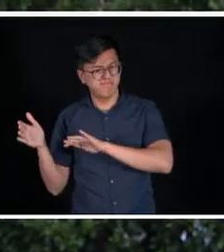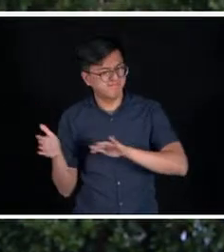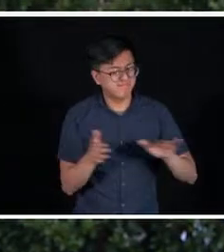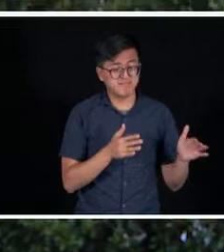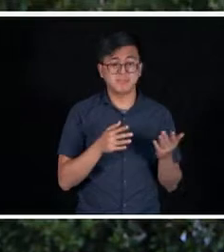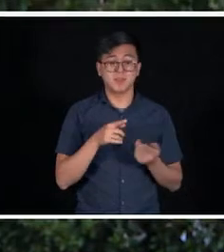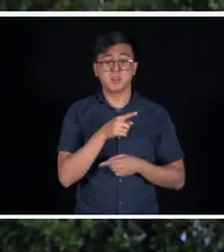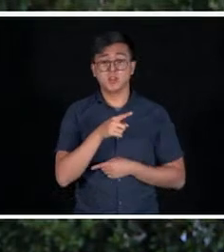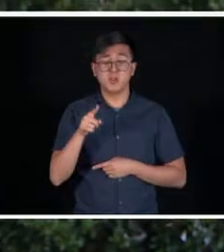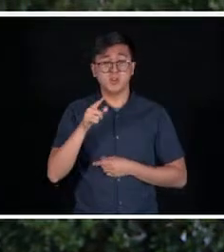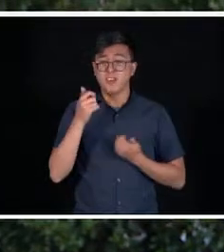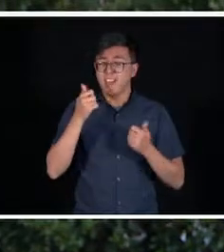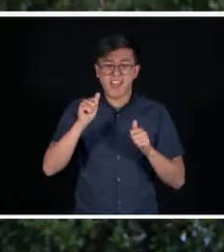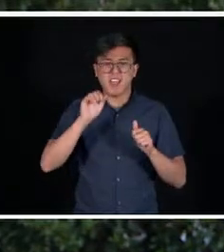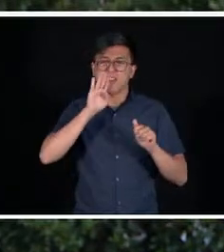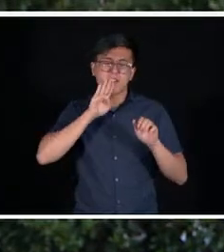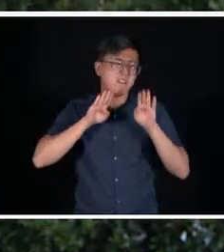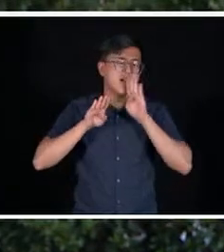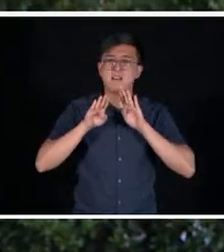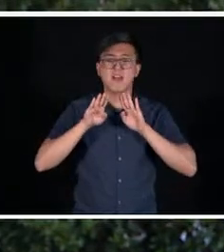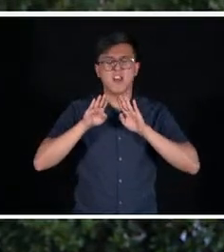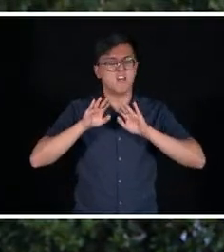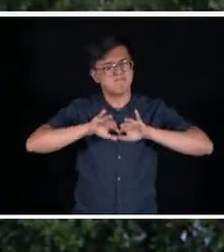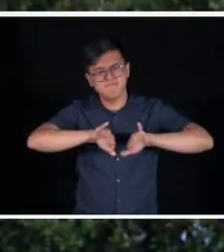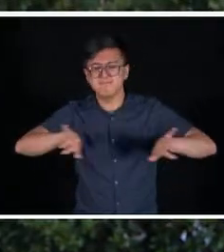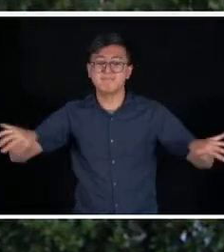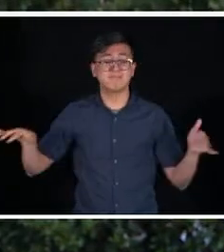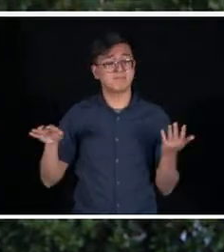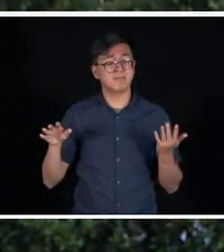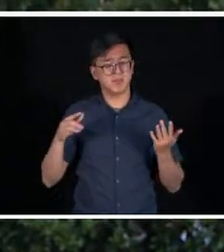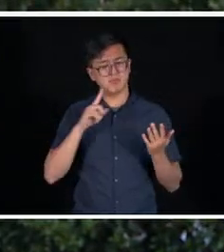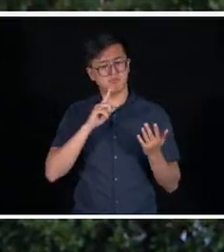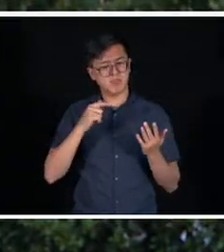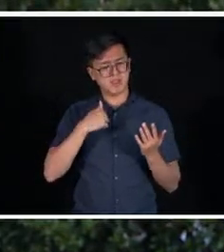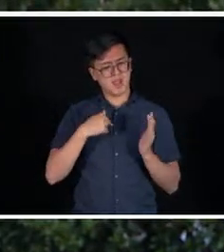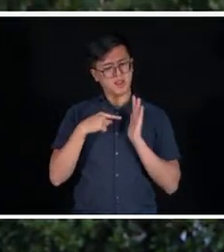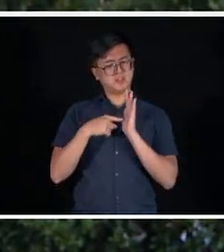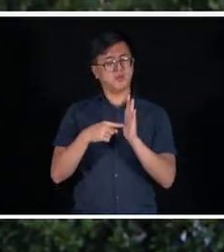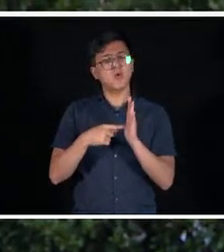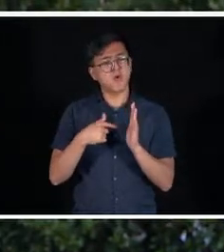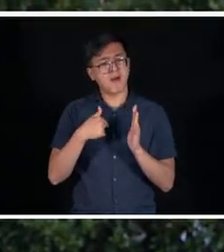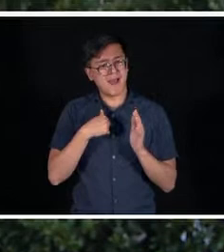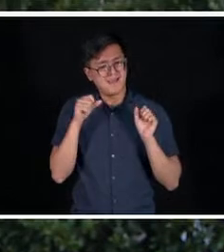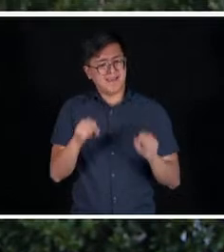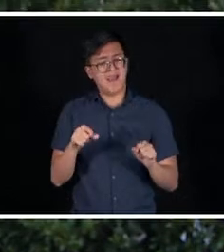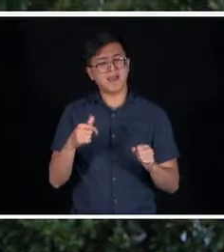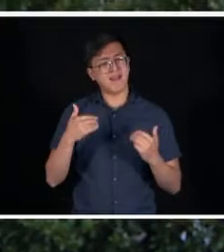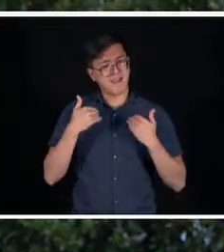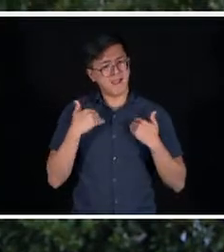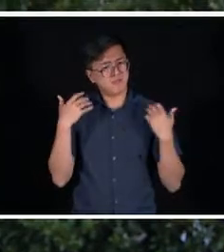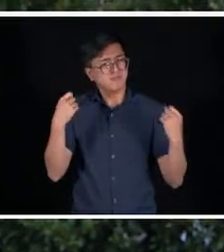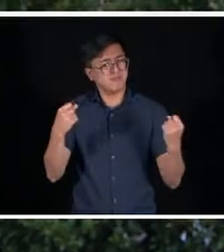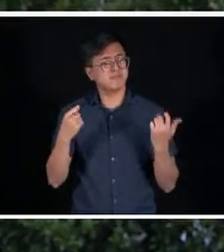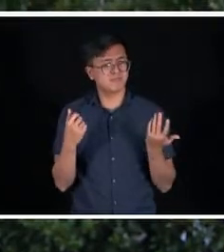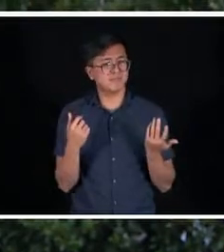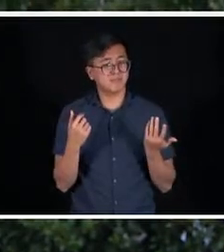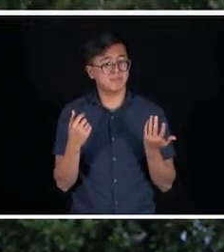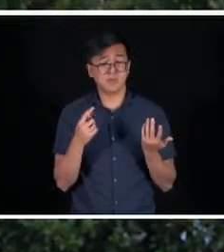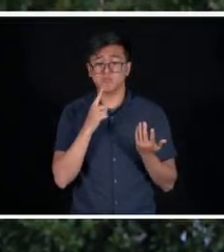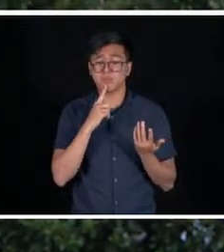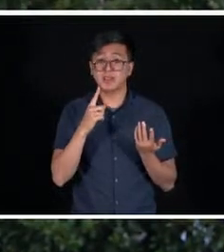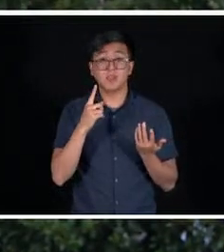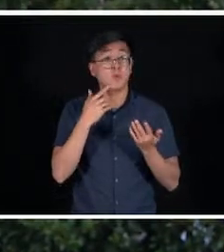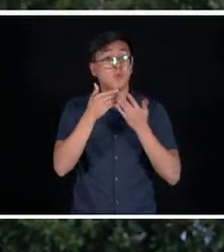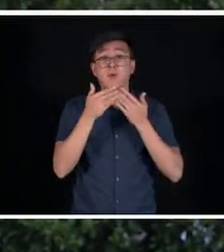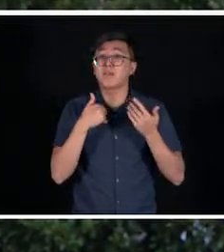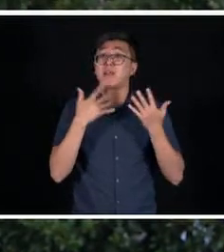shattered every barrier, and proved to the world that you possess the strength and resilience to accomplish anything you